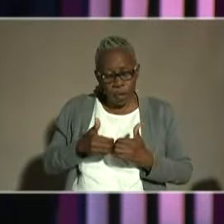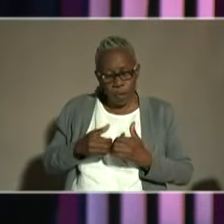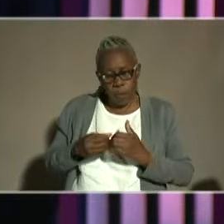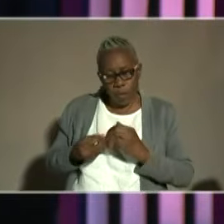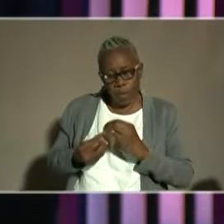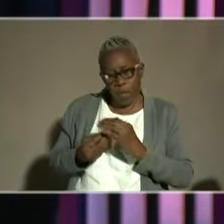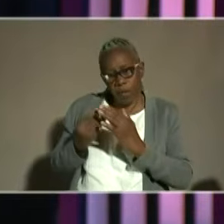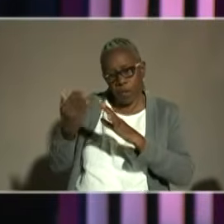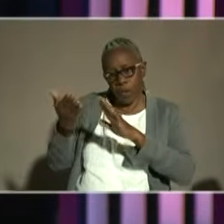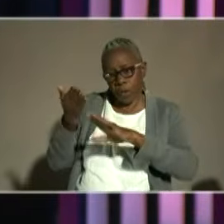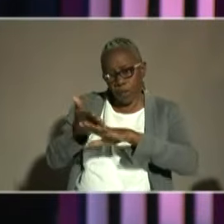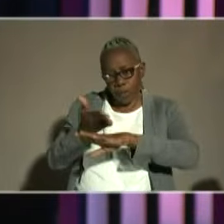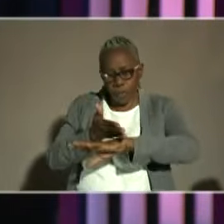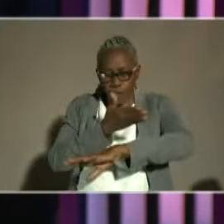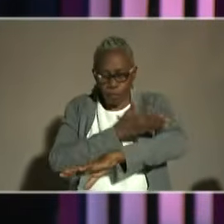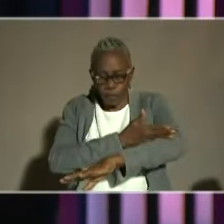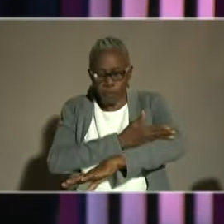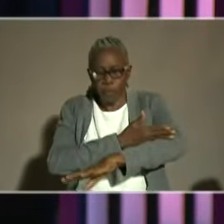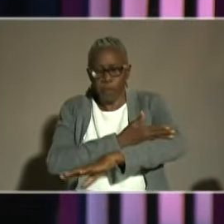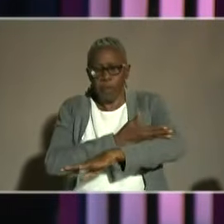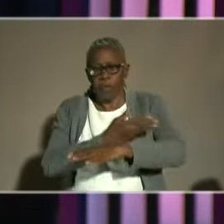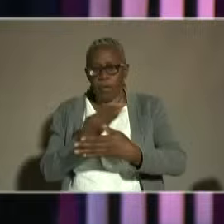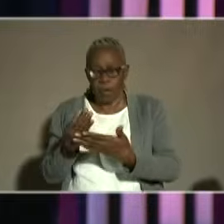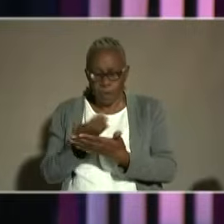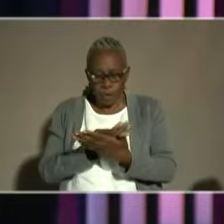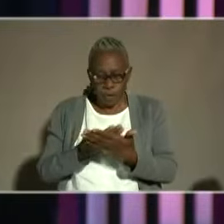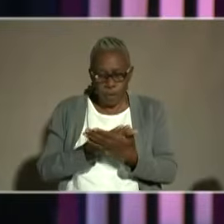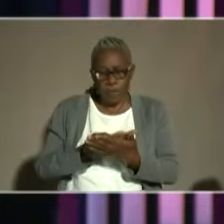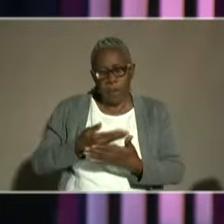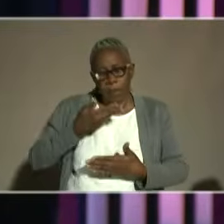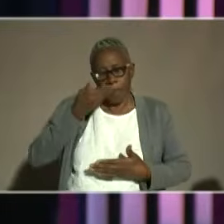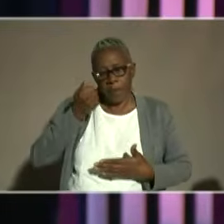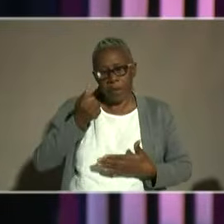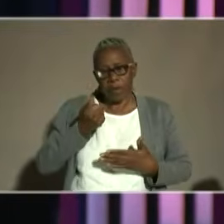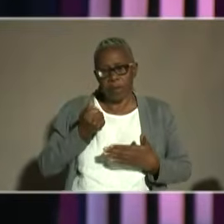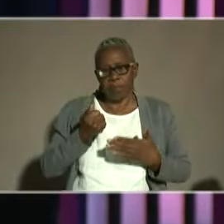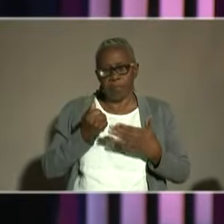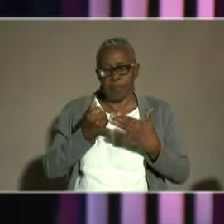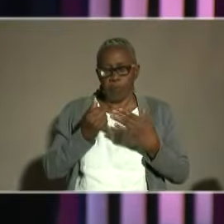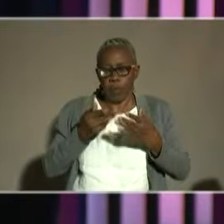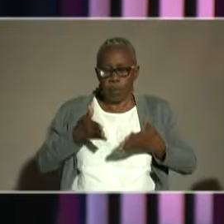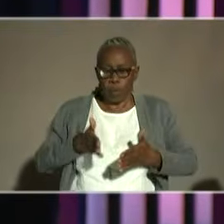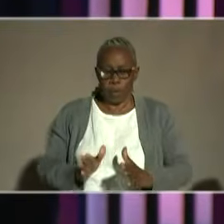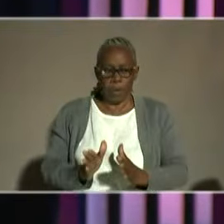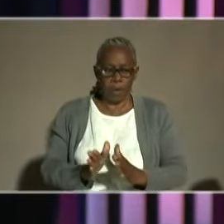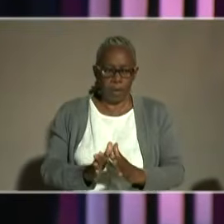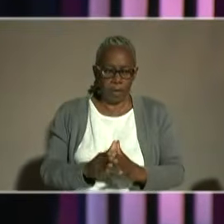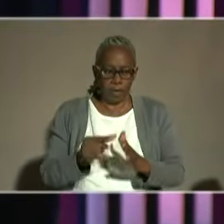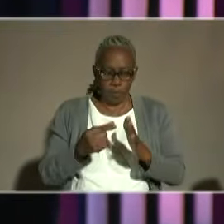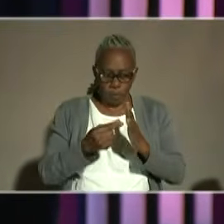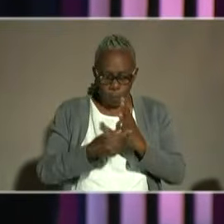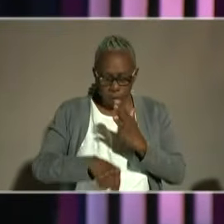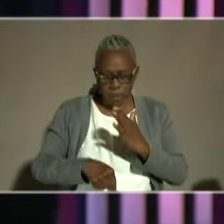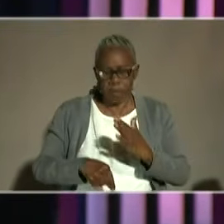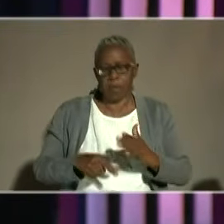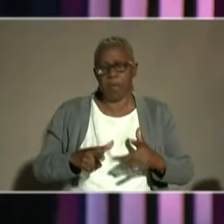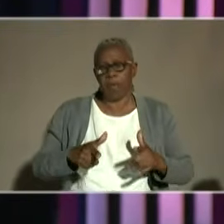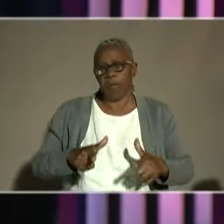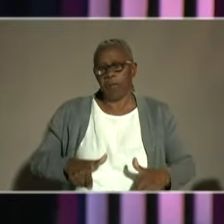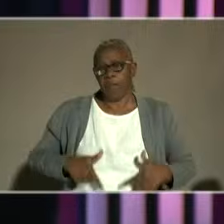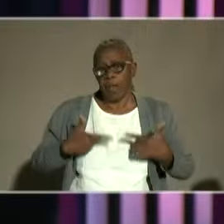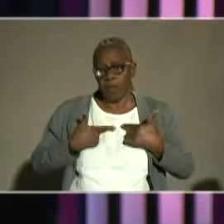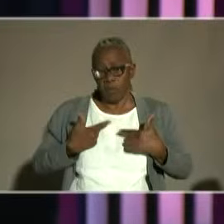economy and build a society with a better quality of life for all. We see some serious issues that need to be